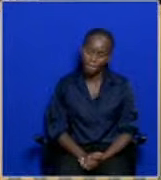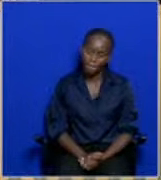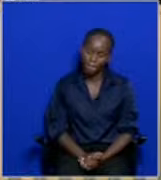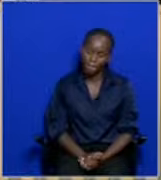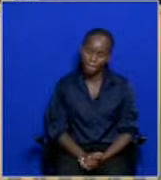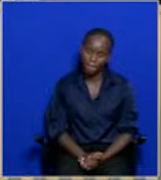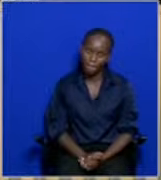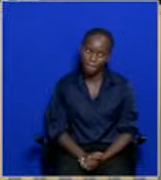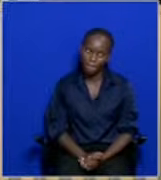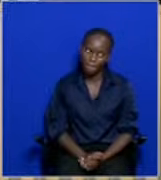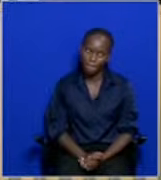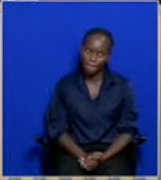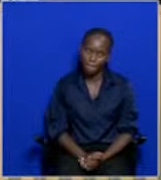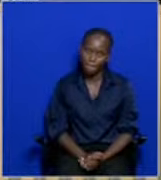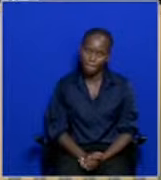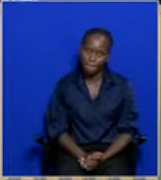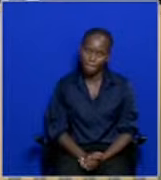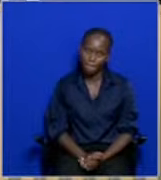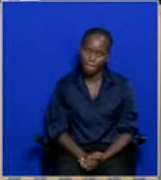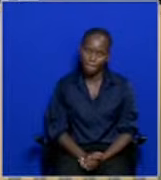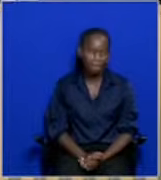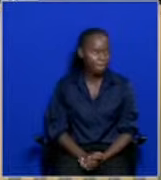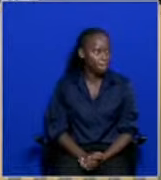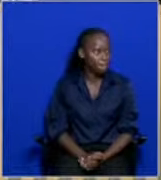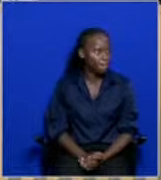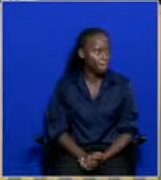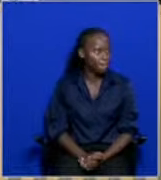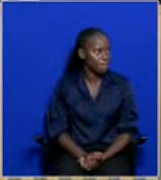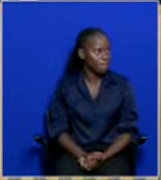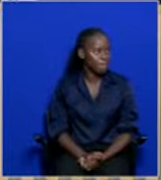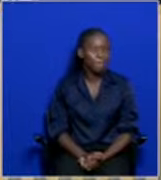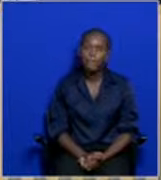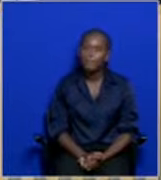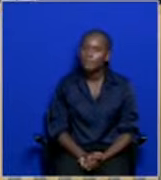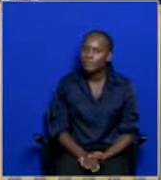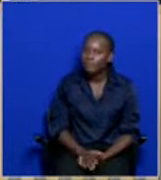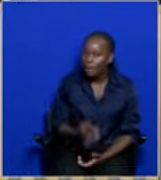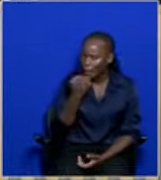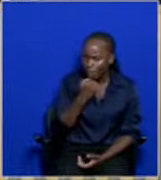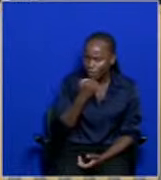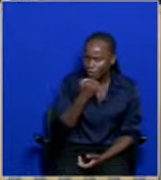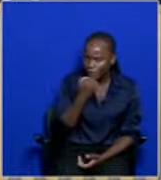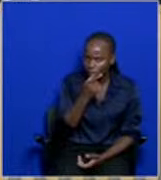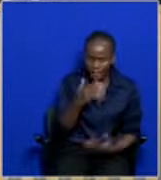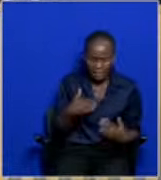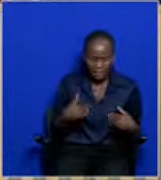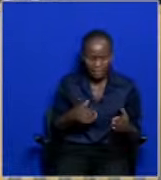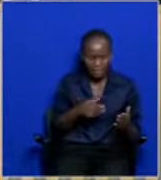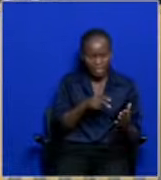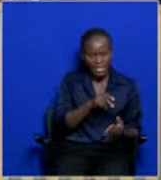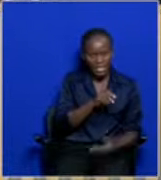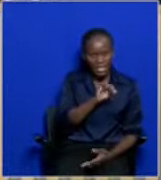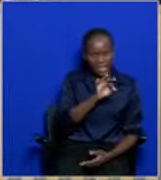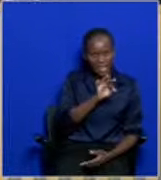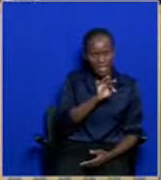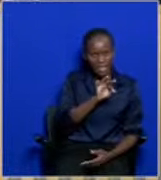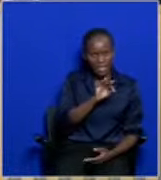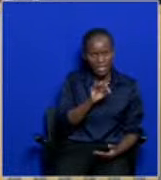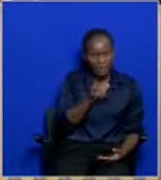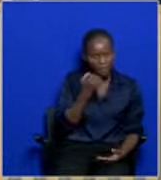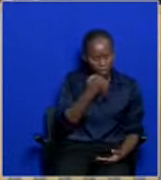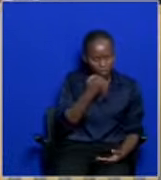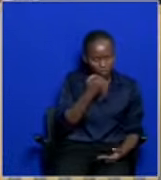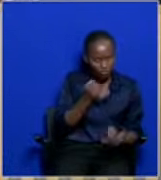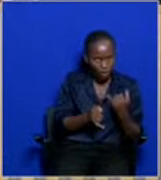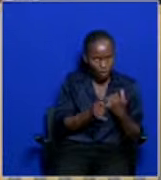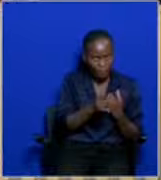Why did I start? I apologize, it doesn't start at 351, that's where it starts. Sorry? It starts at